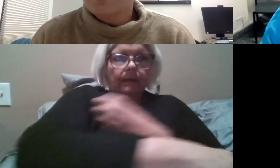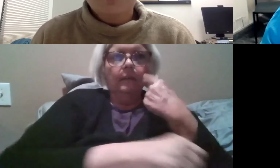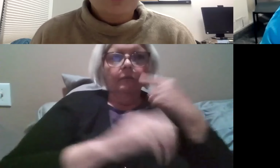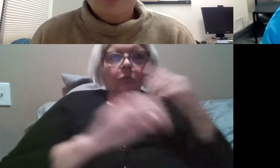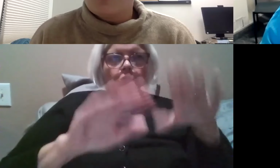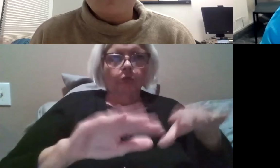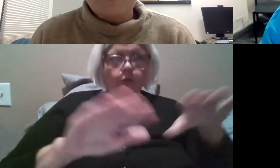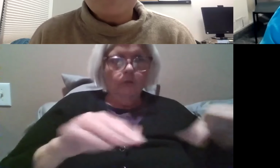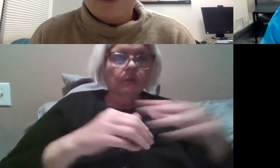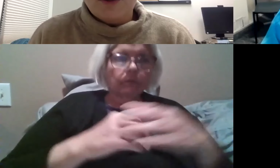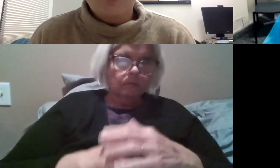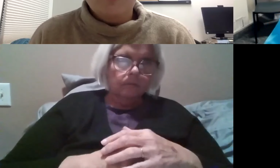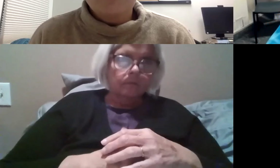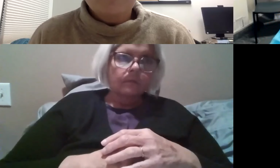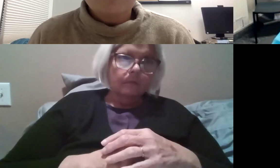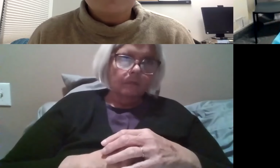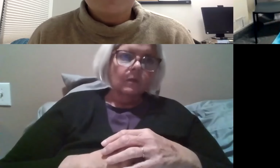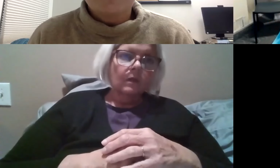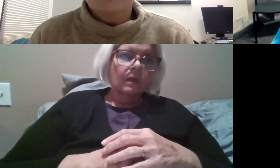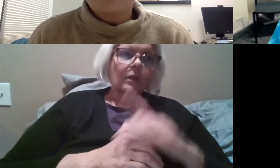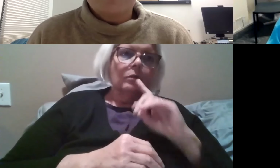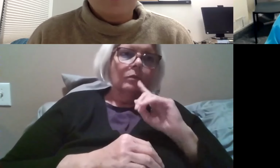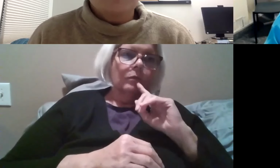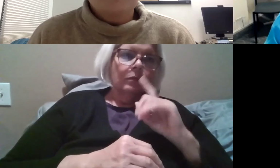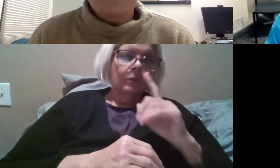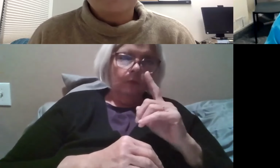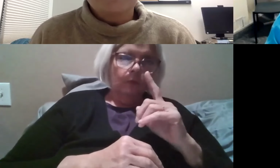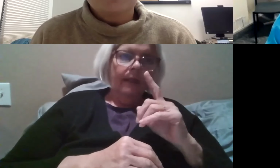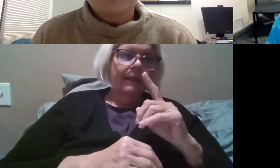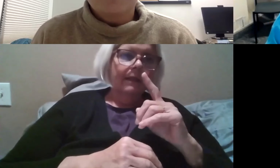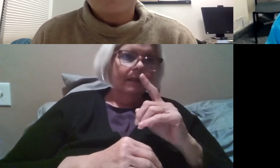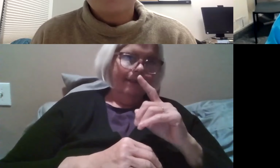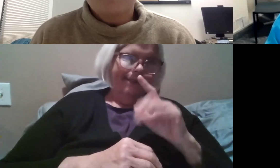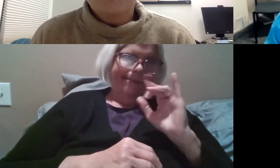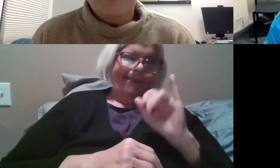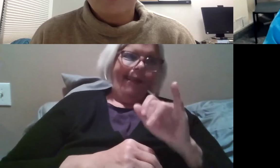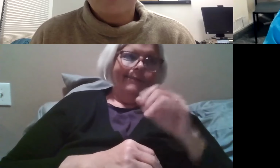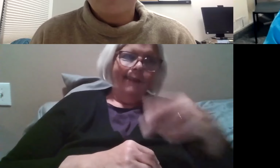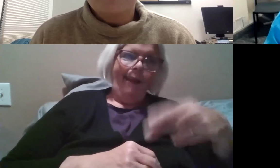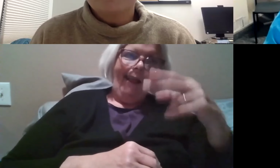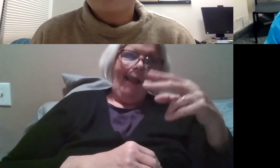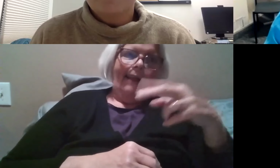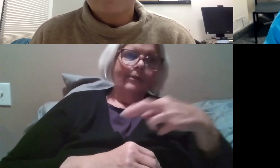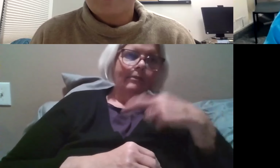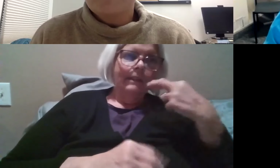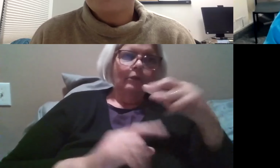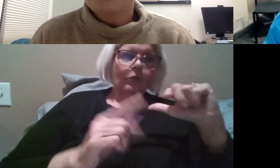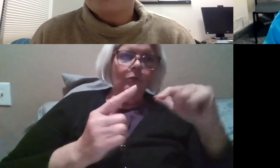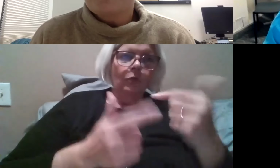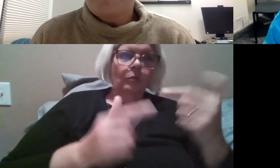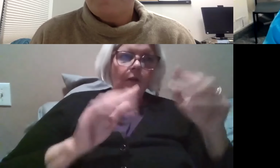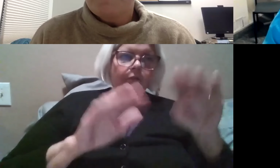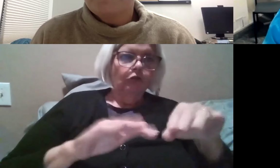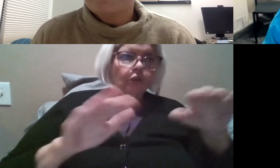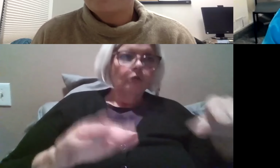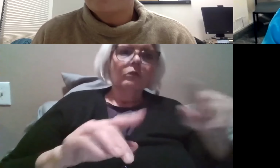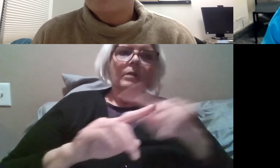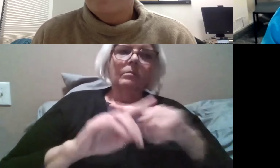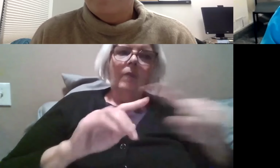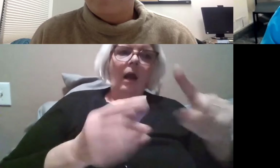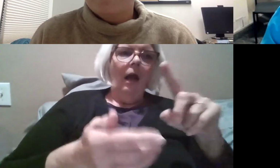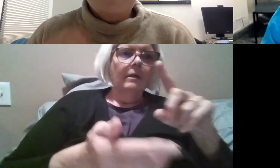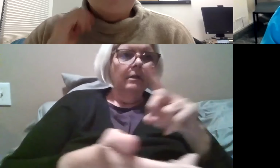higher risk for heart associated, vaccine associated myocarditis.